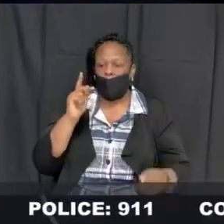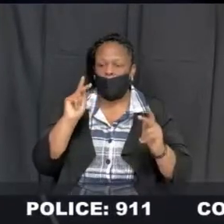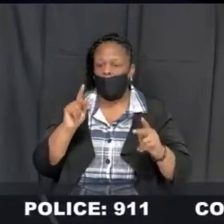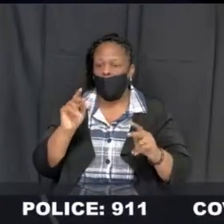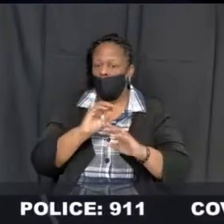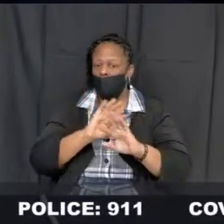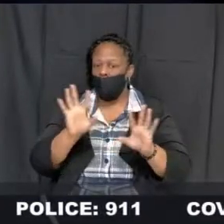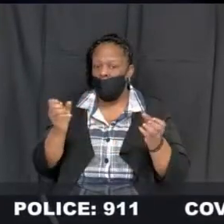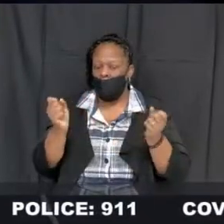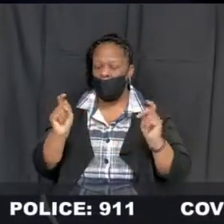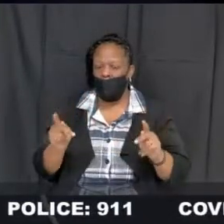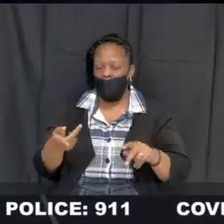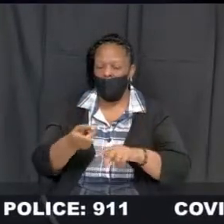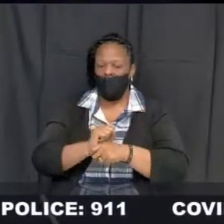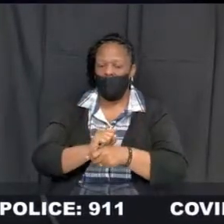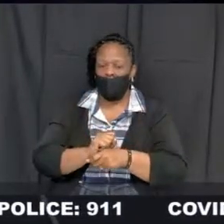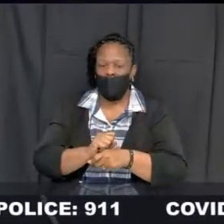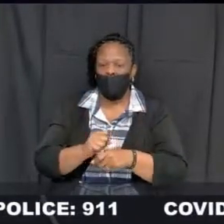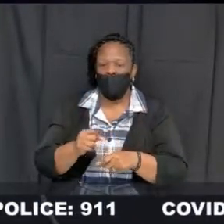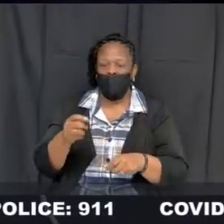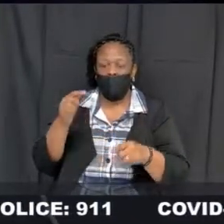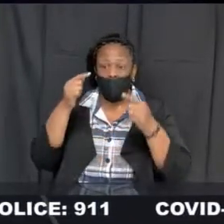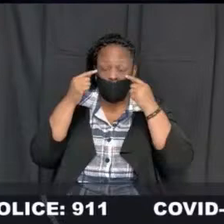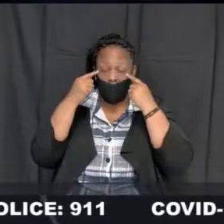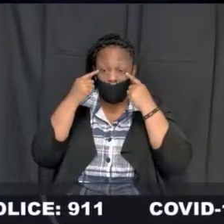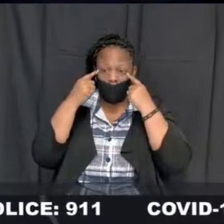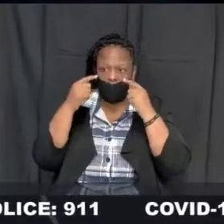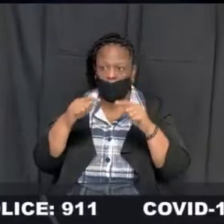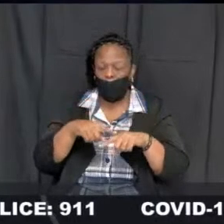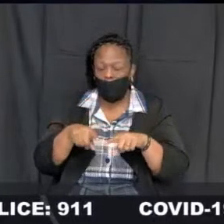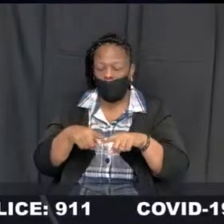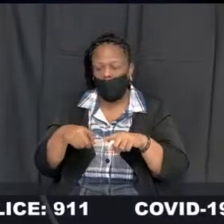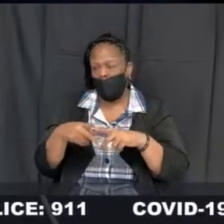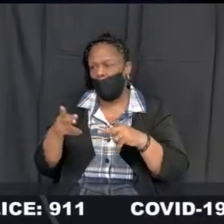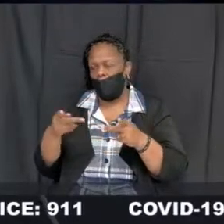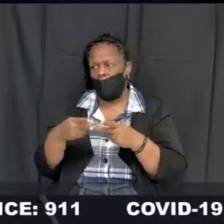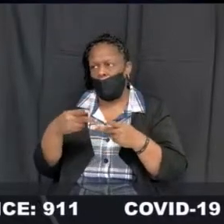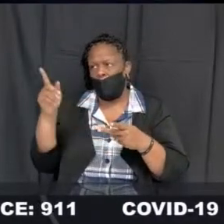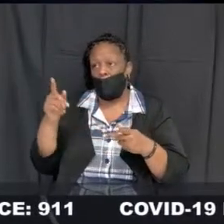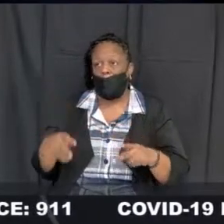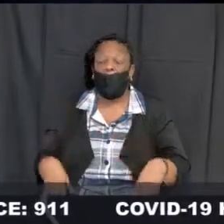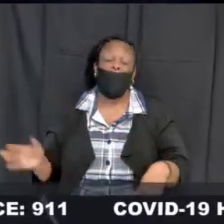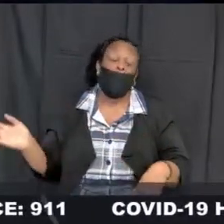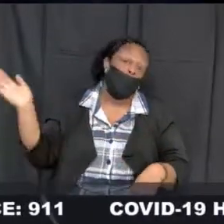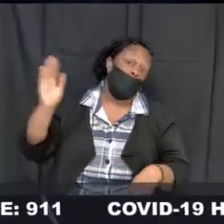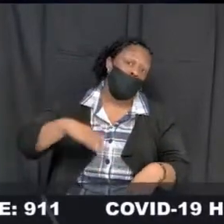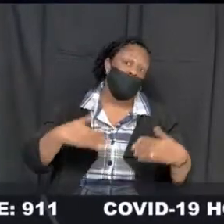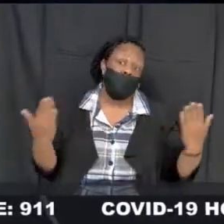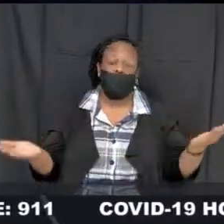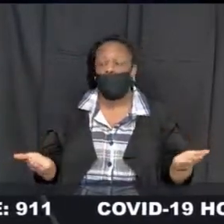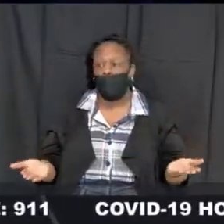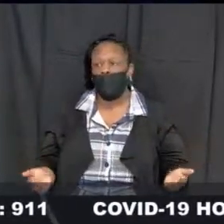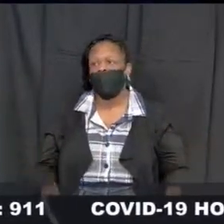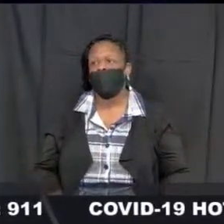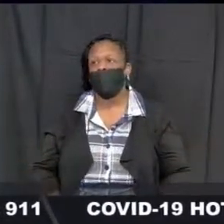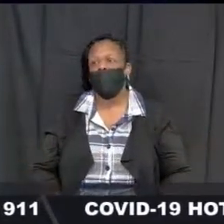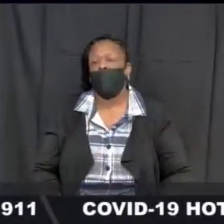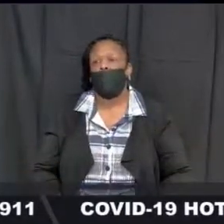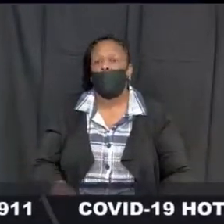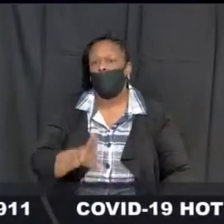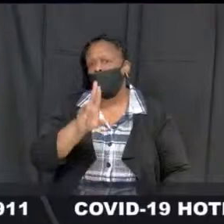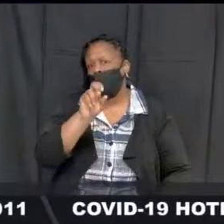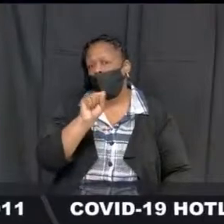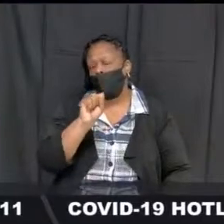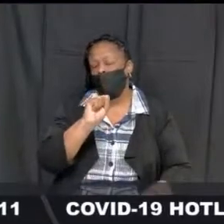Korea, Japan, the EU, Switzerland, UK, and by extension, the US,